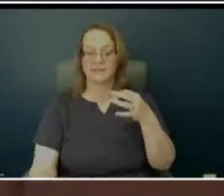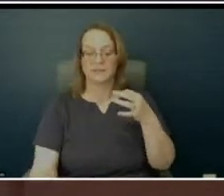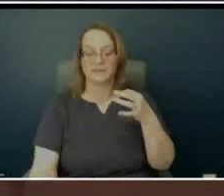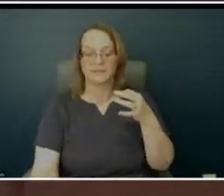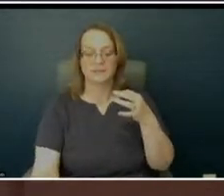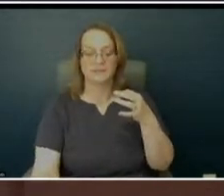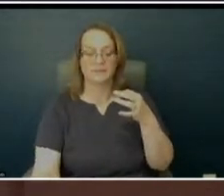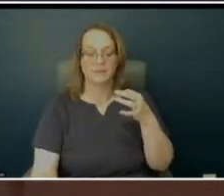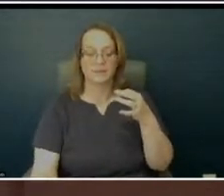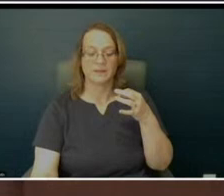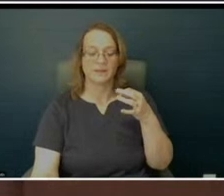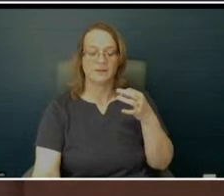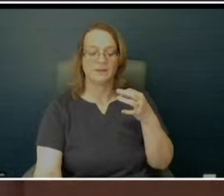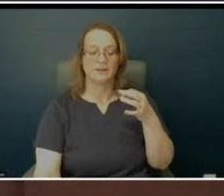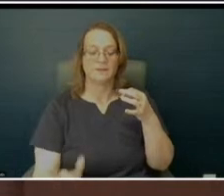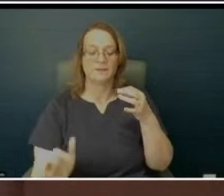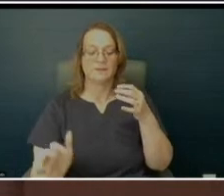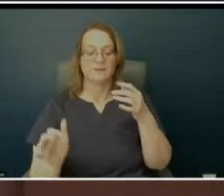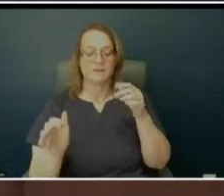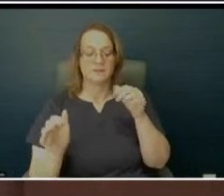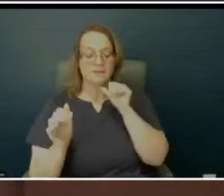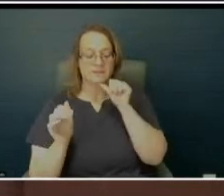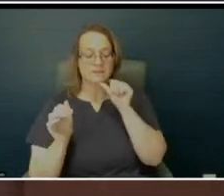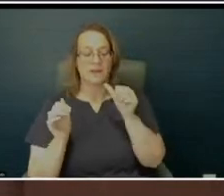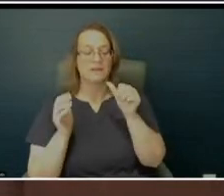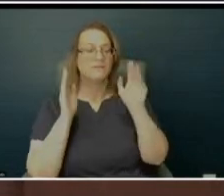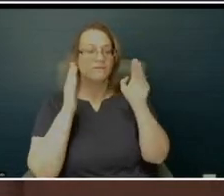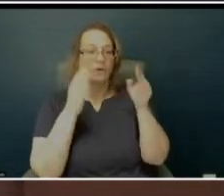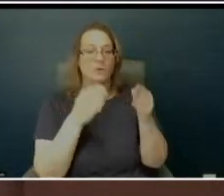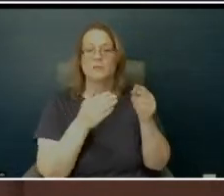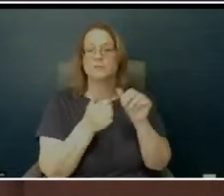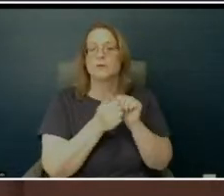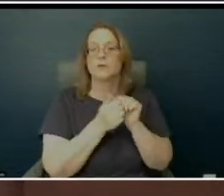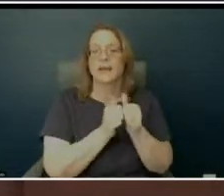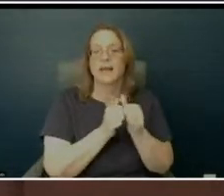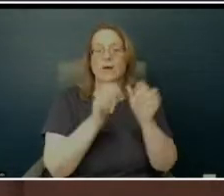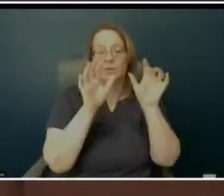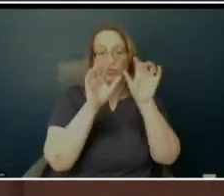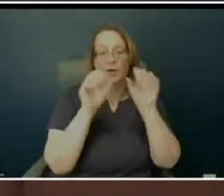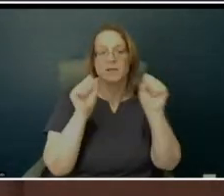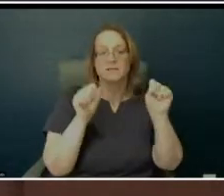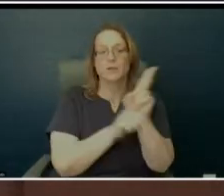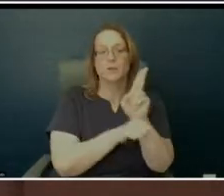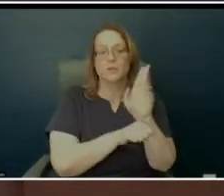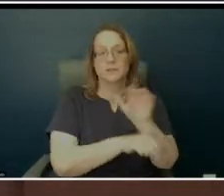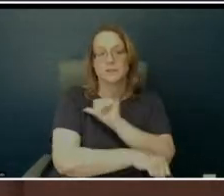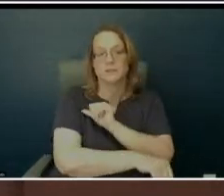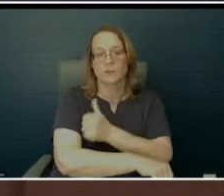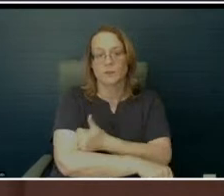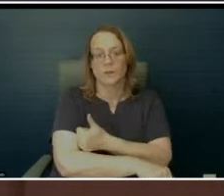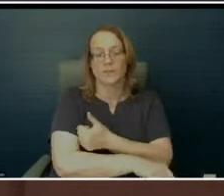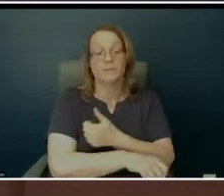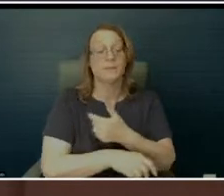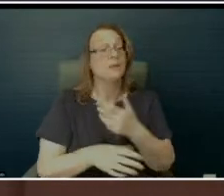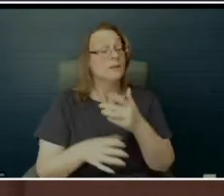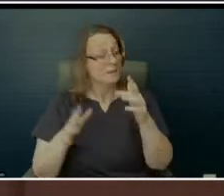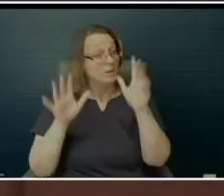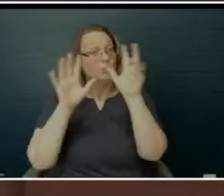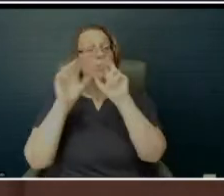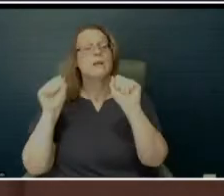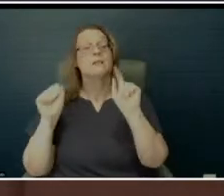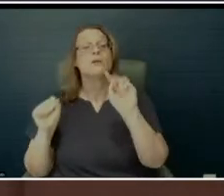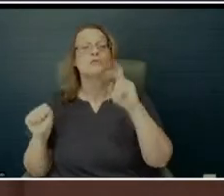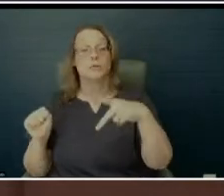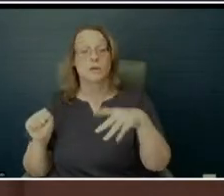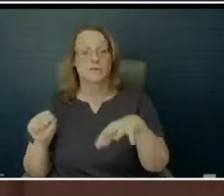tainting its actions or dictating how it uses its authorities. But President Trump did find one candidate at Justice who seemed